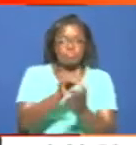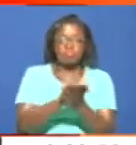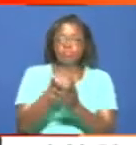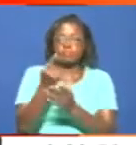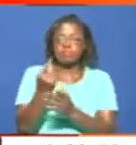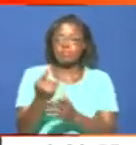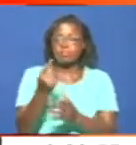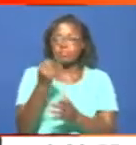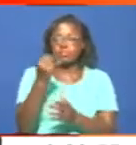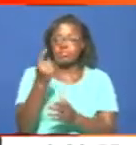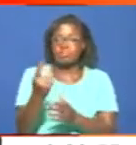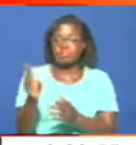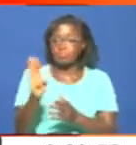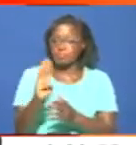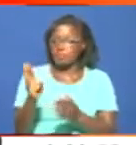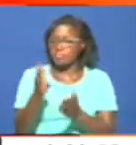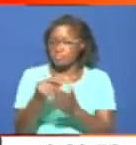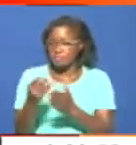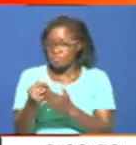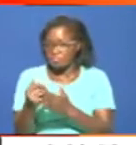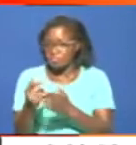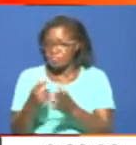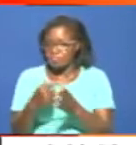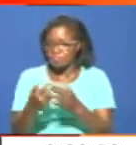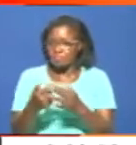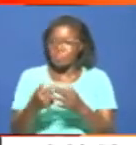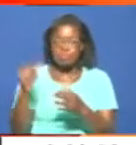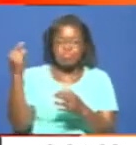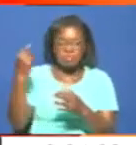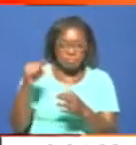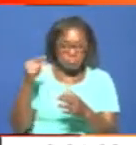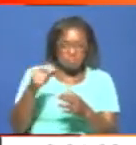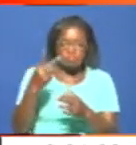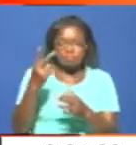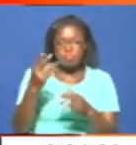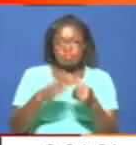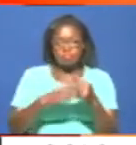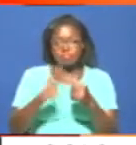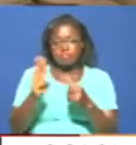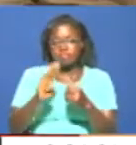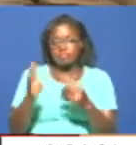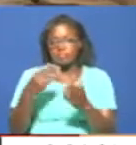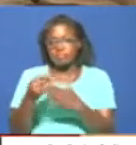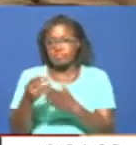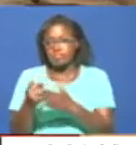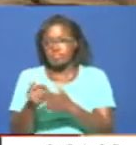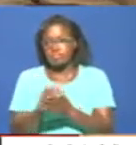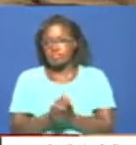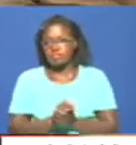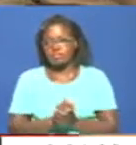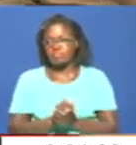101 billion shillings, followed by vegetables at 29 billion shillings.